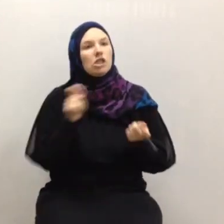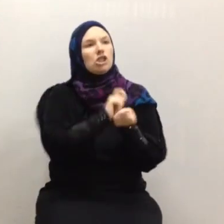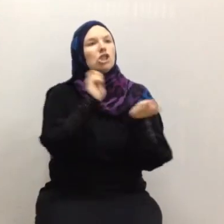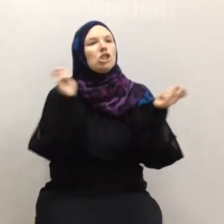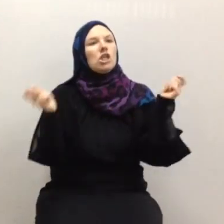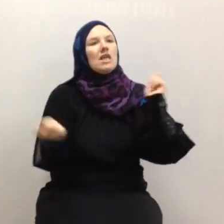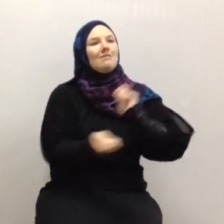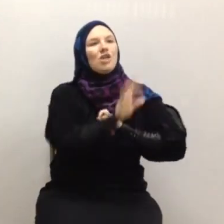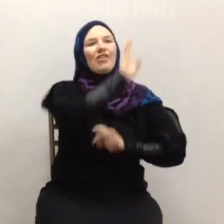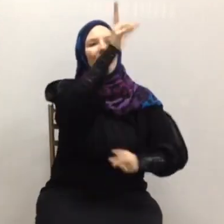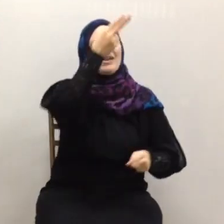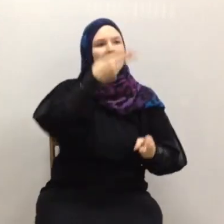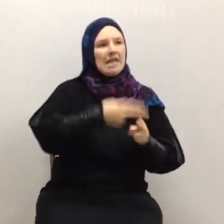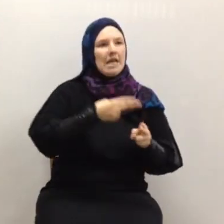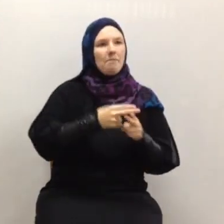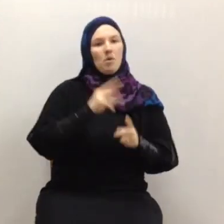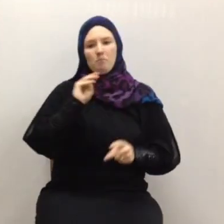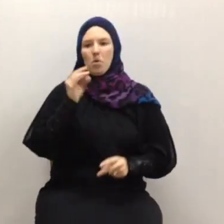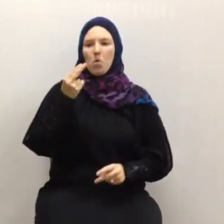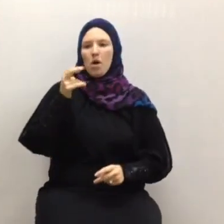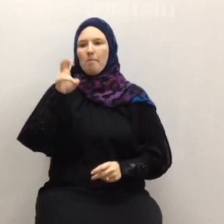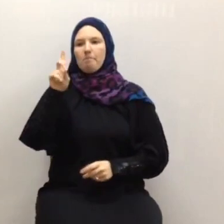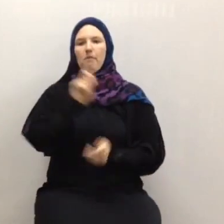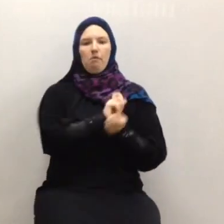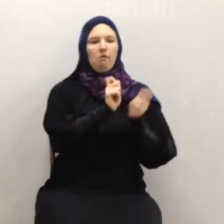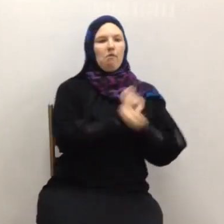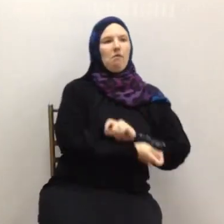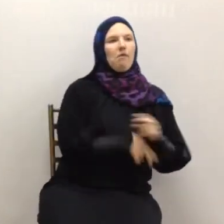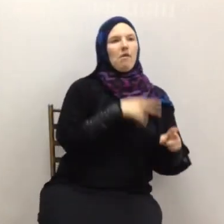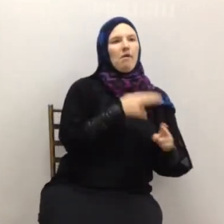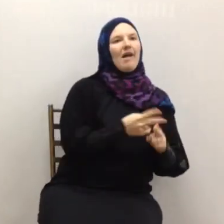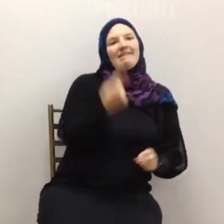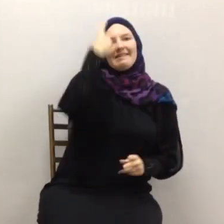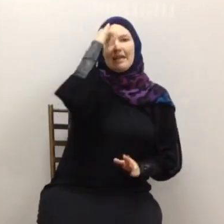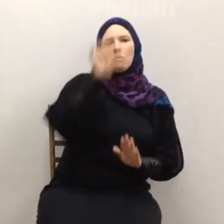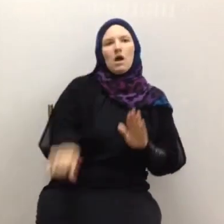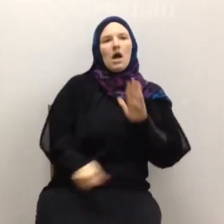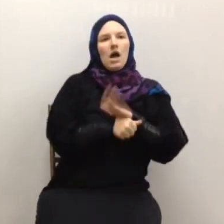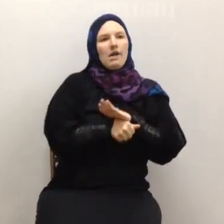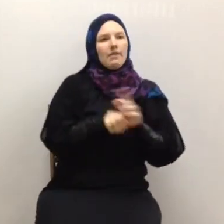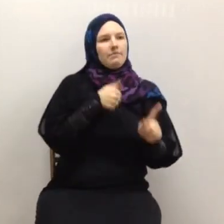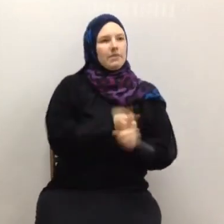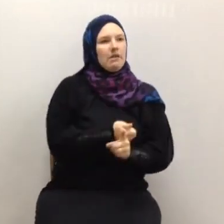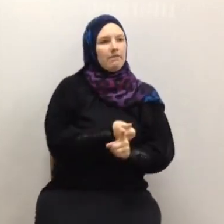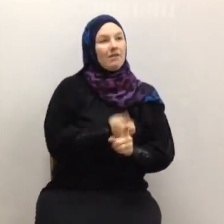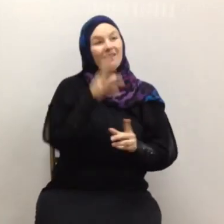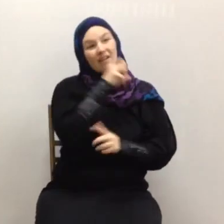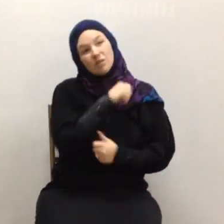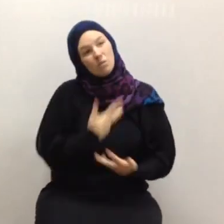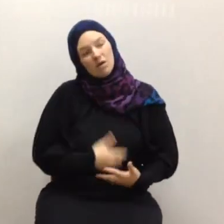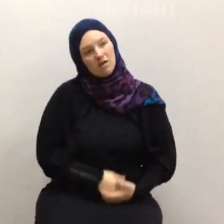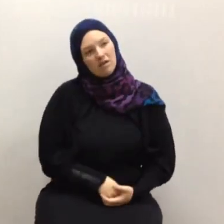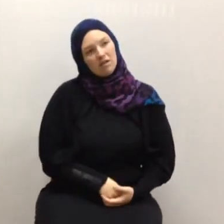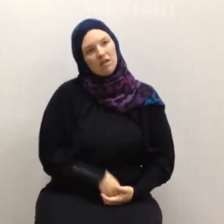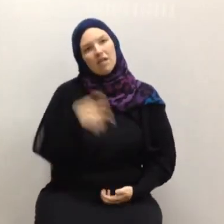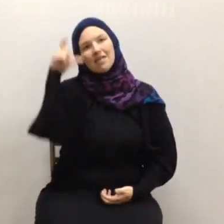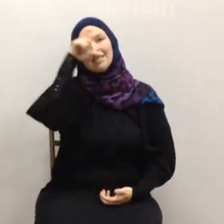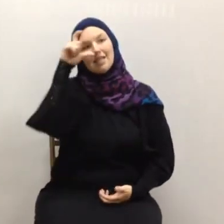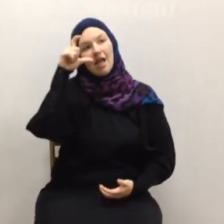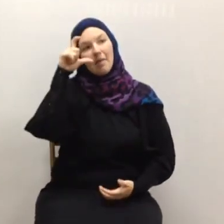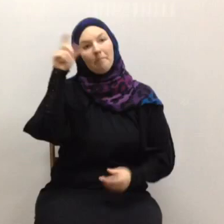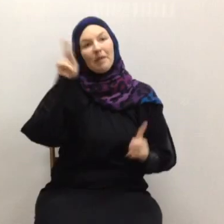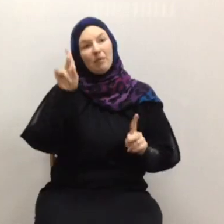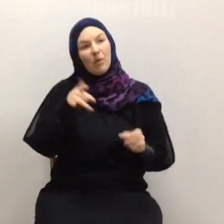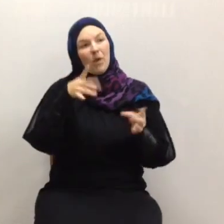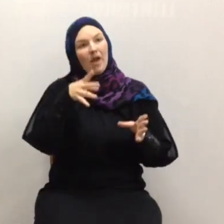that this will hide them. Guess what? Islamophobes, they know you and they assume